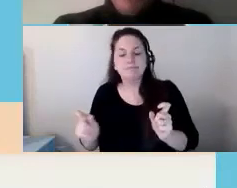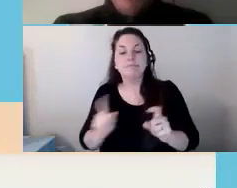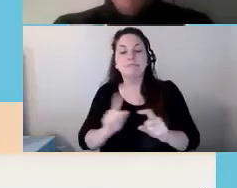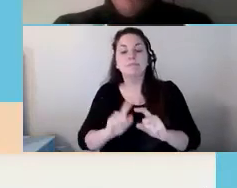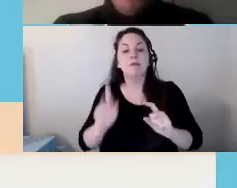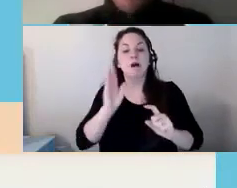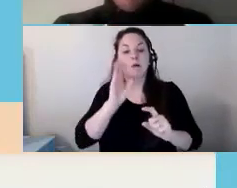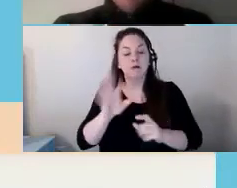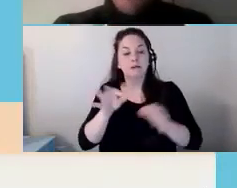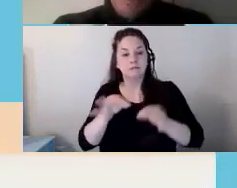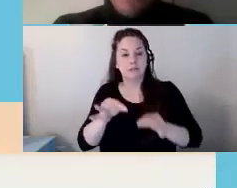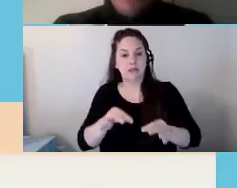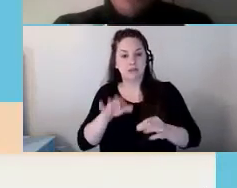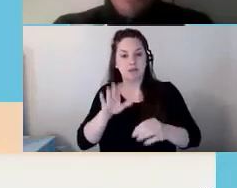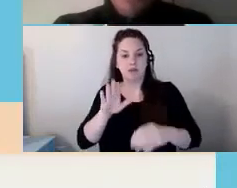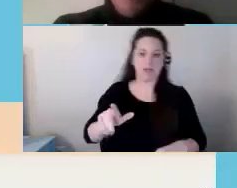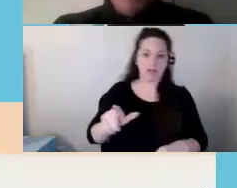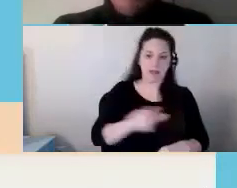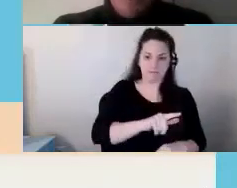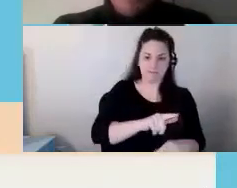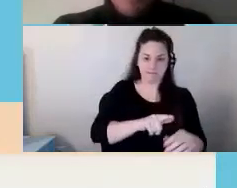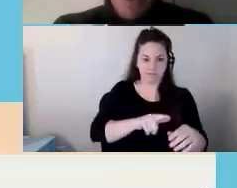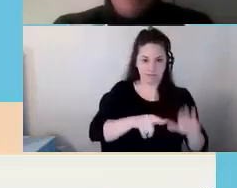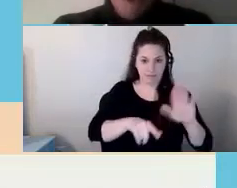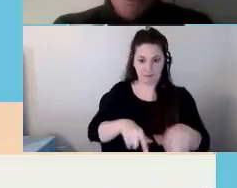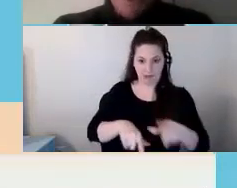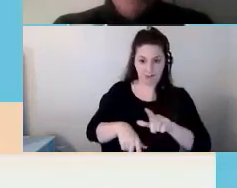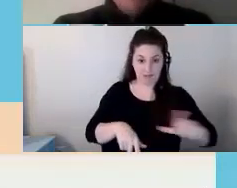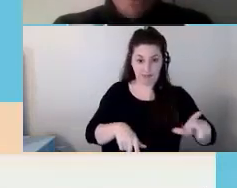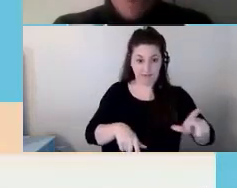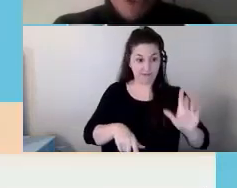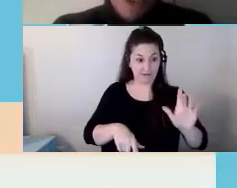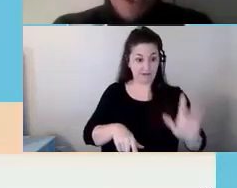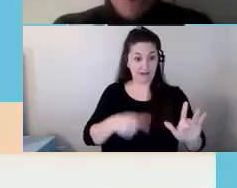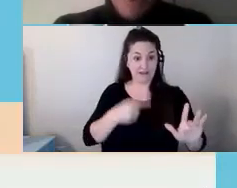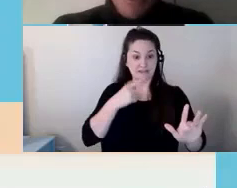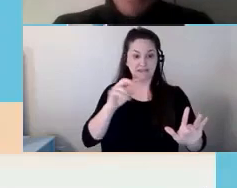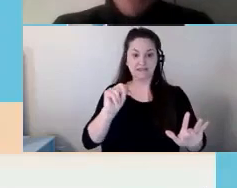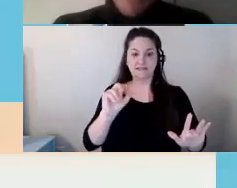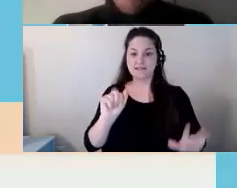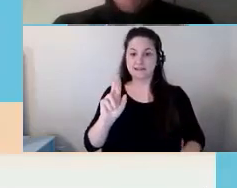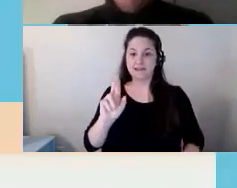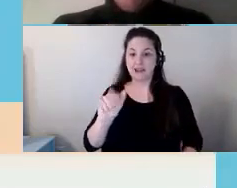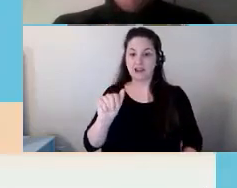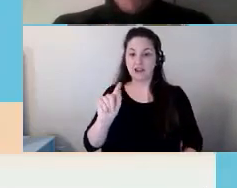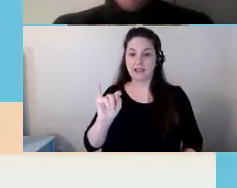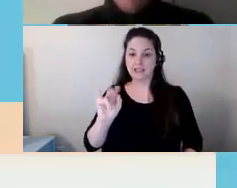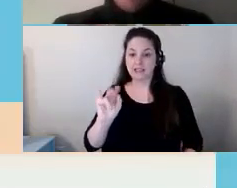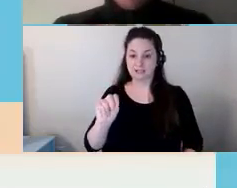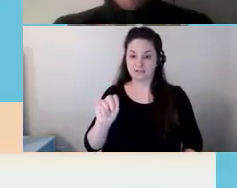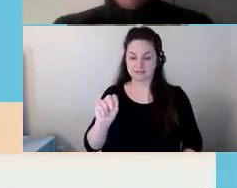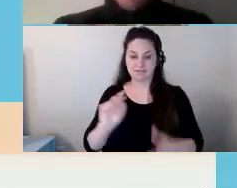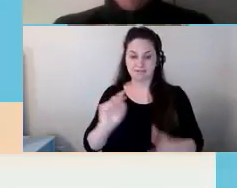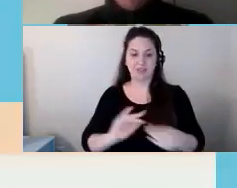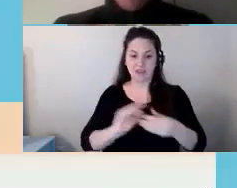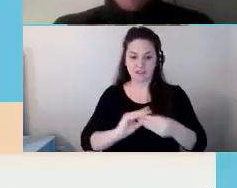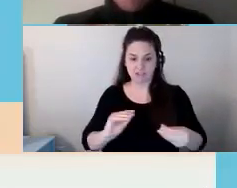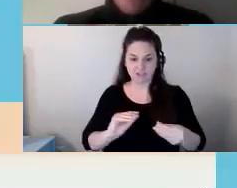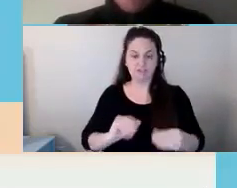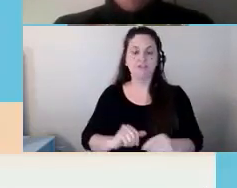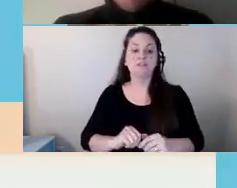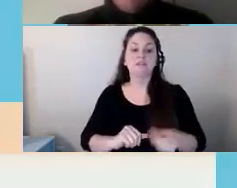one farthest to the left, the bottom left-hand button called Narration. Now, it's highly